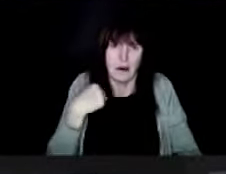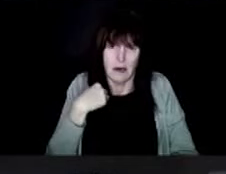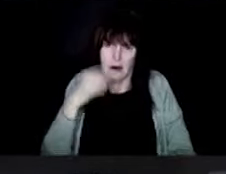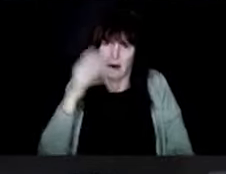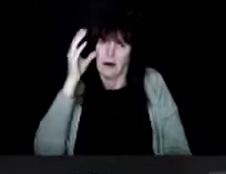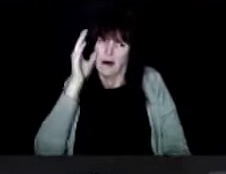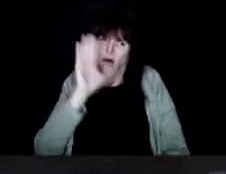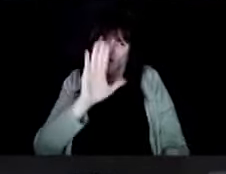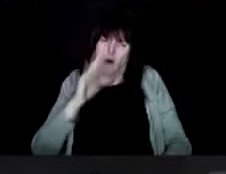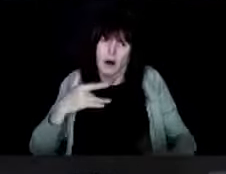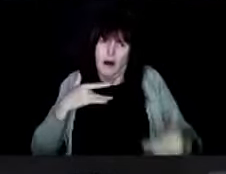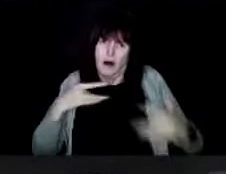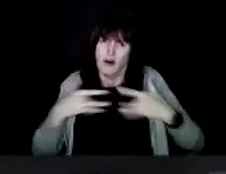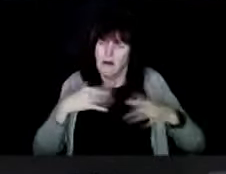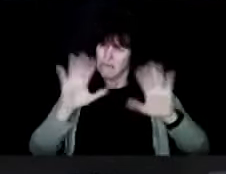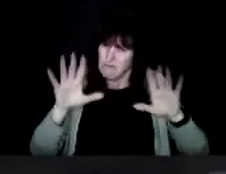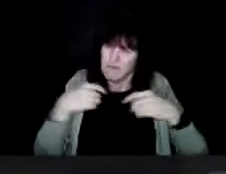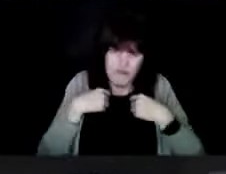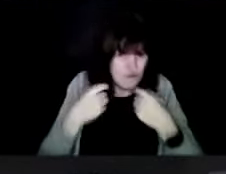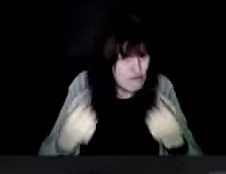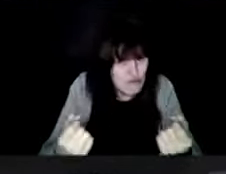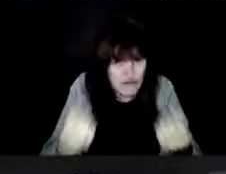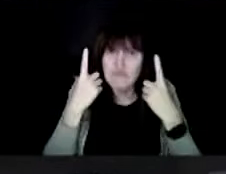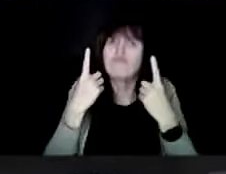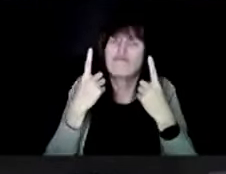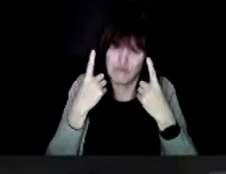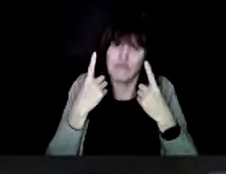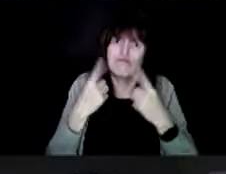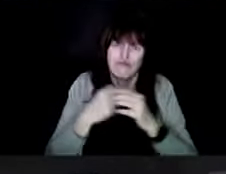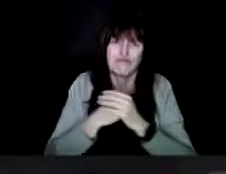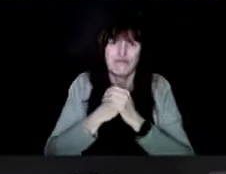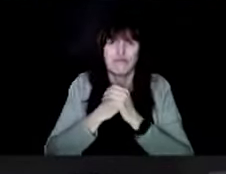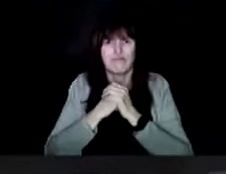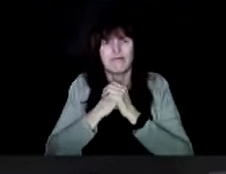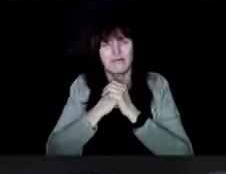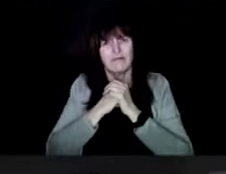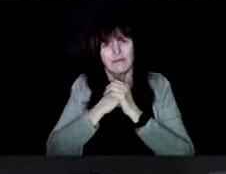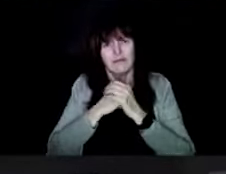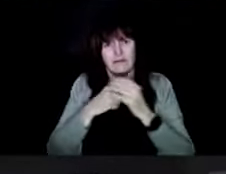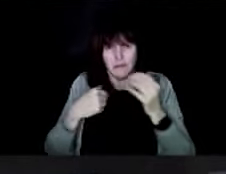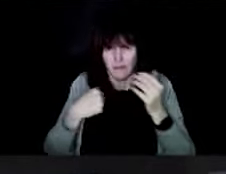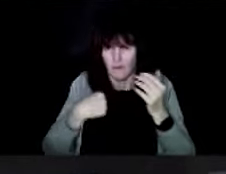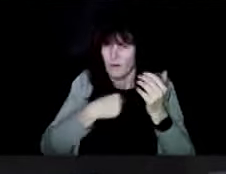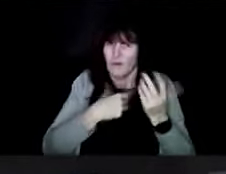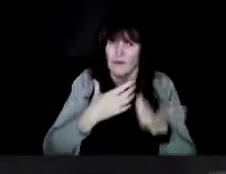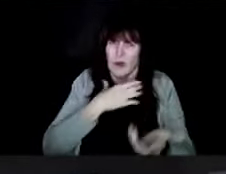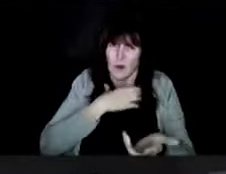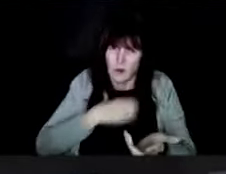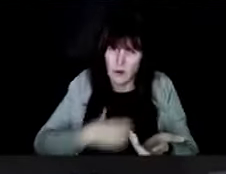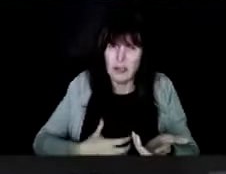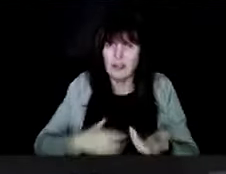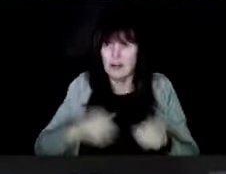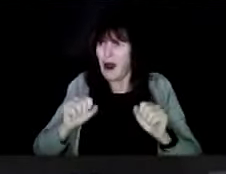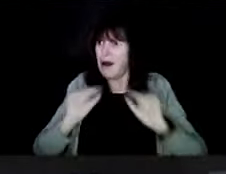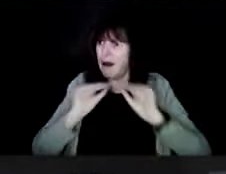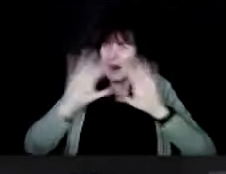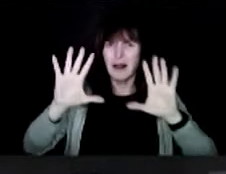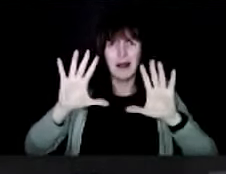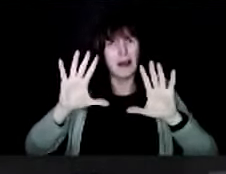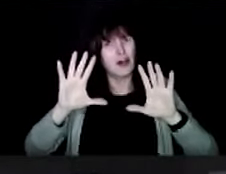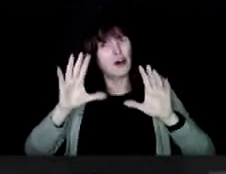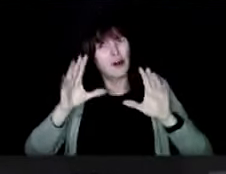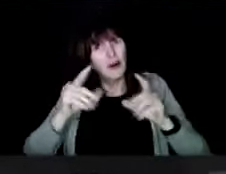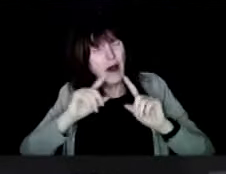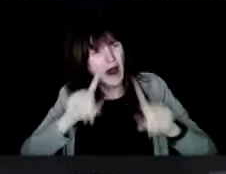absolutely, we want to be able to give them clarity, but we don't have it yet. We'll watch the data very closely.